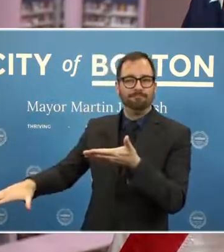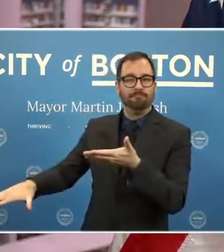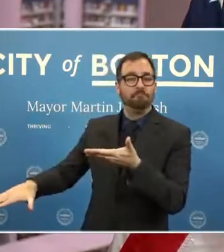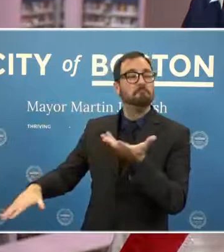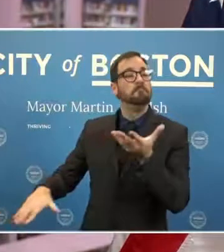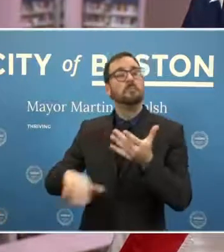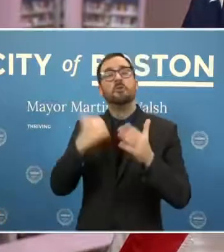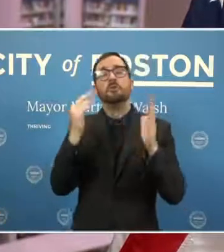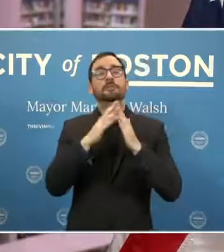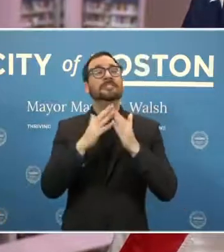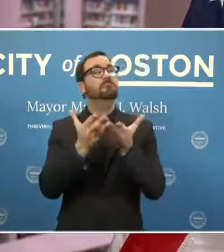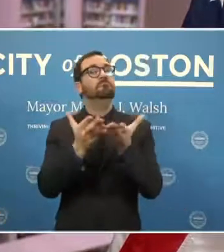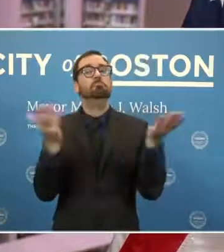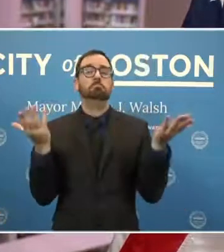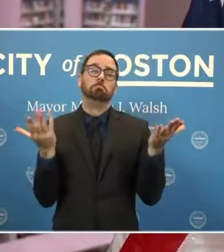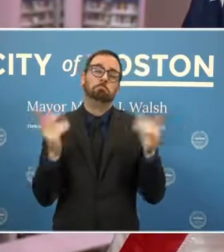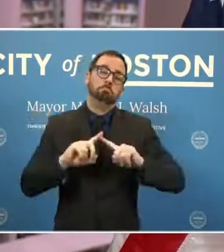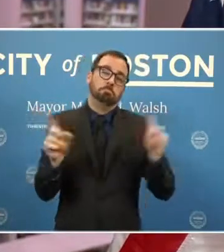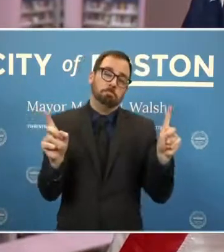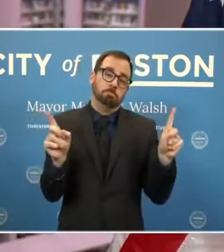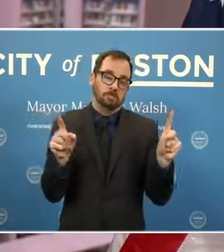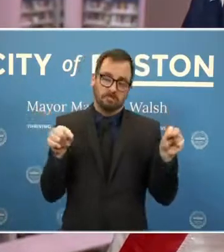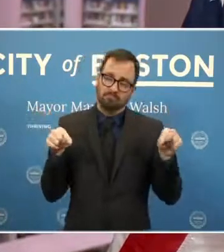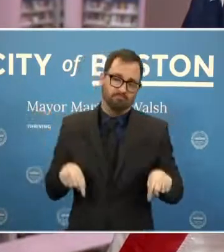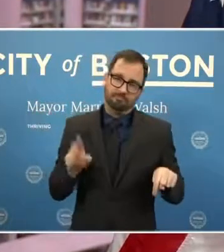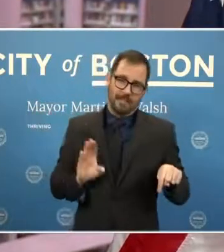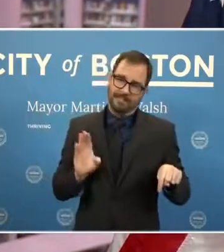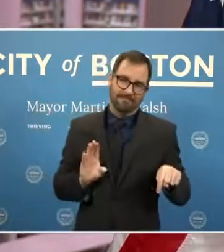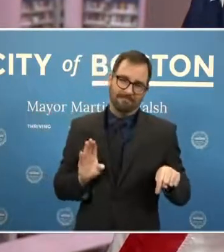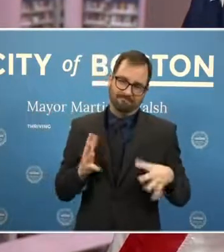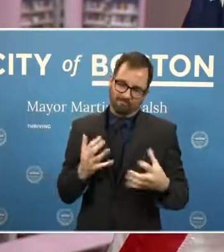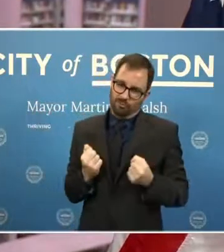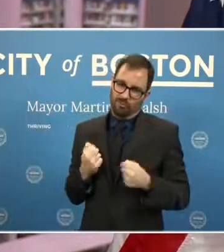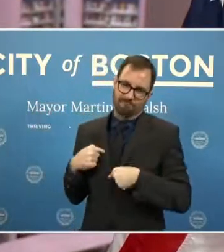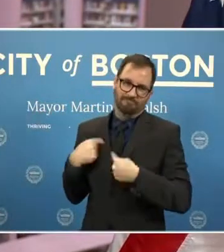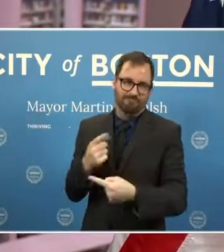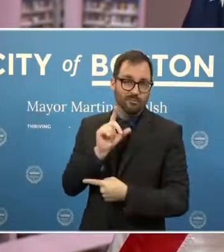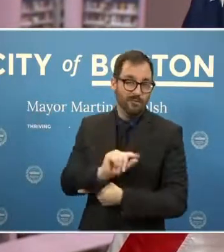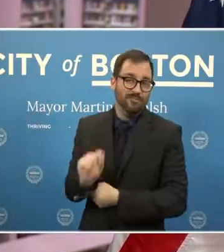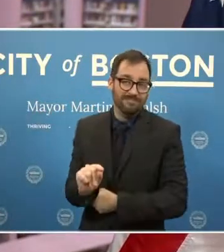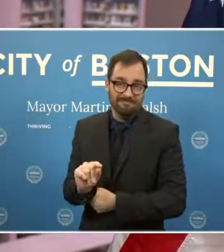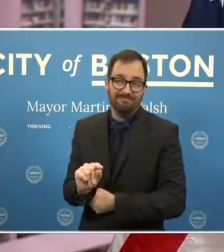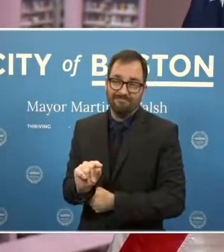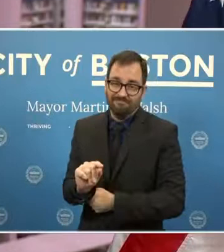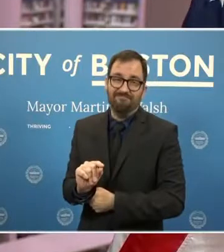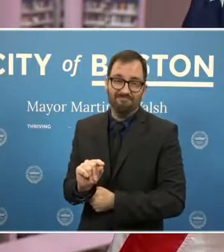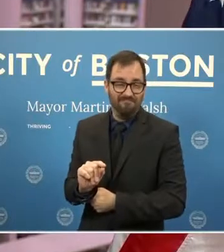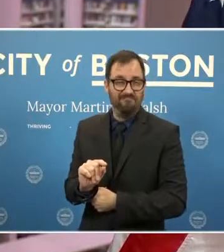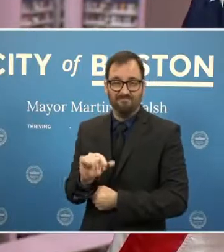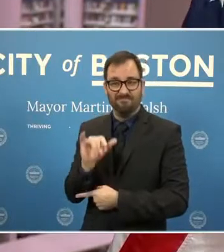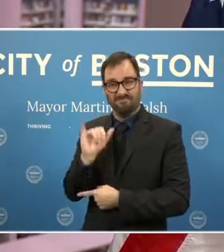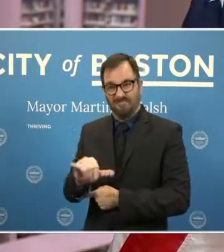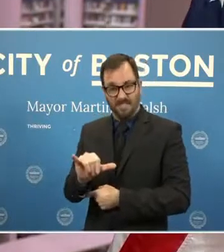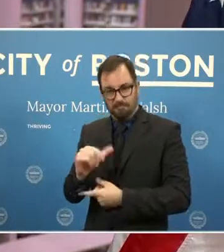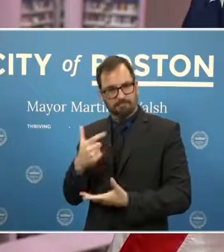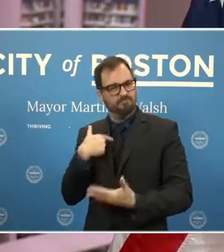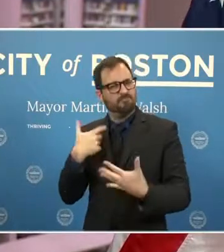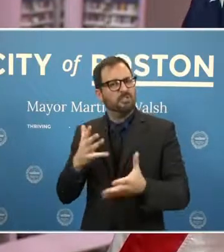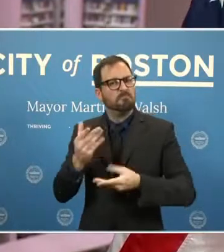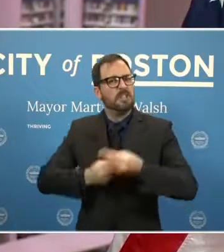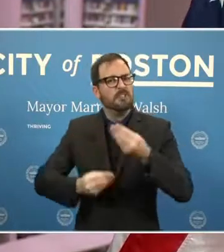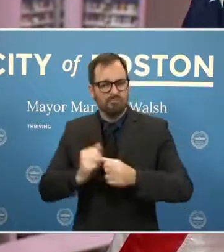strengthen our city. We set a new standard for fiscal management, earning a AAA bond rating every single year, even in